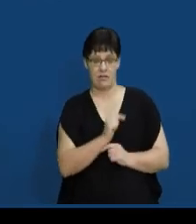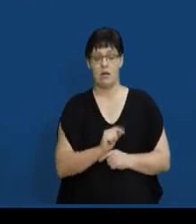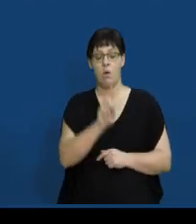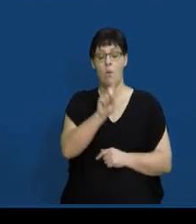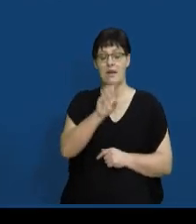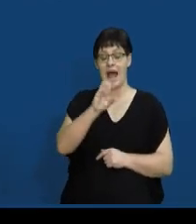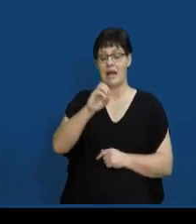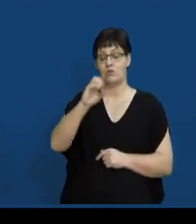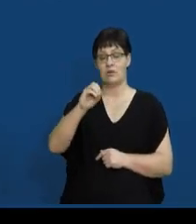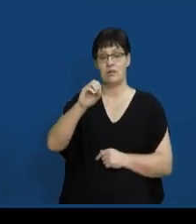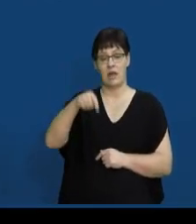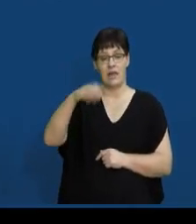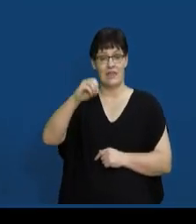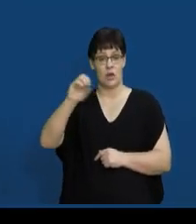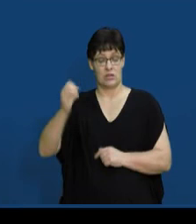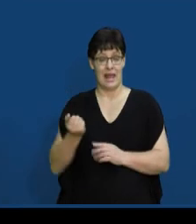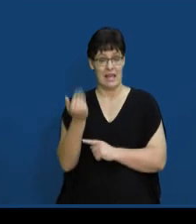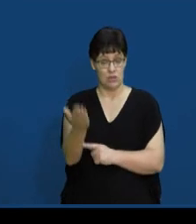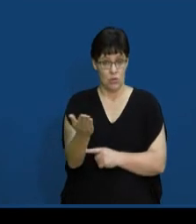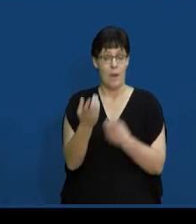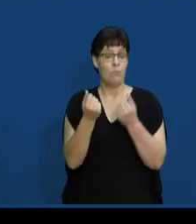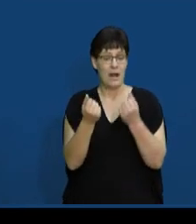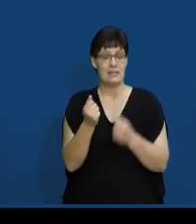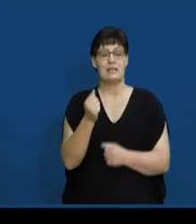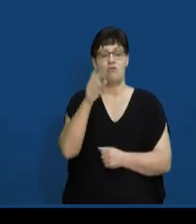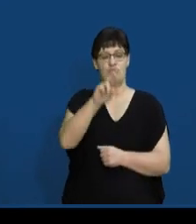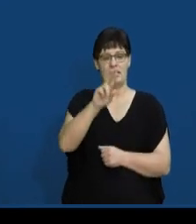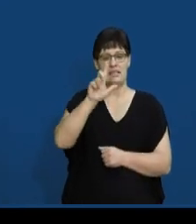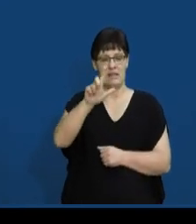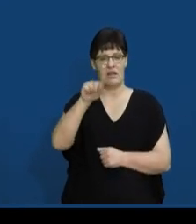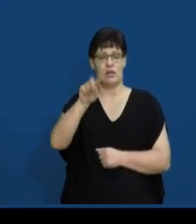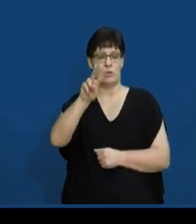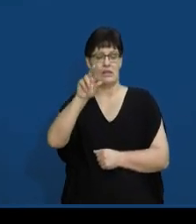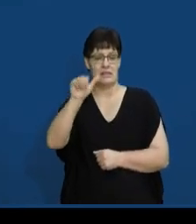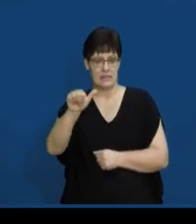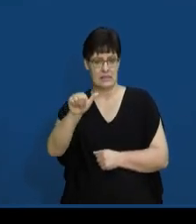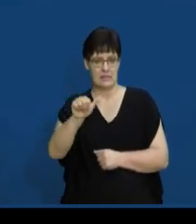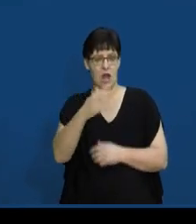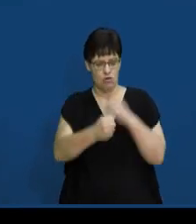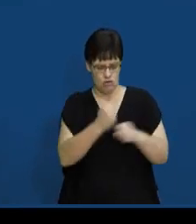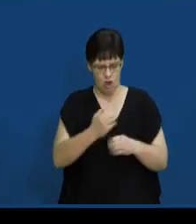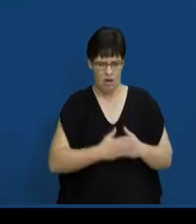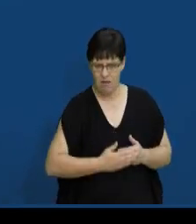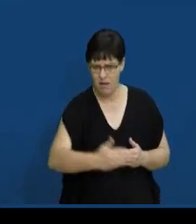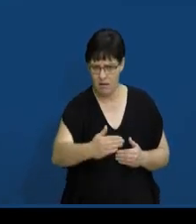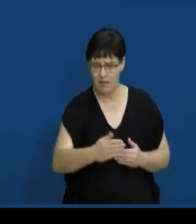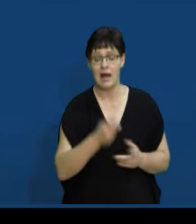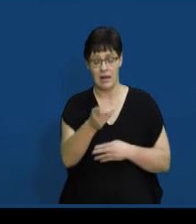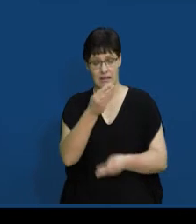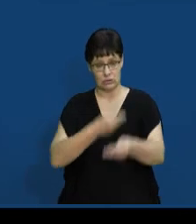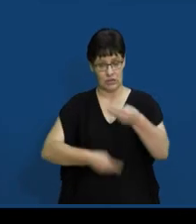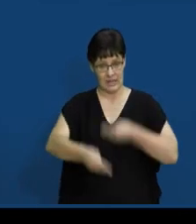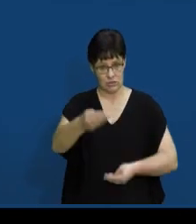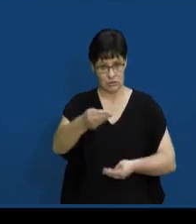100,000 shares were issued at a price of 7.26 Rand during the year. This transaction